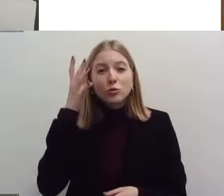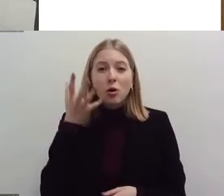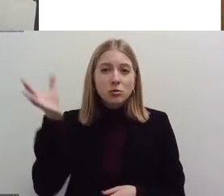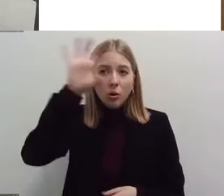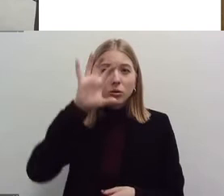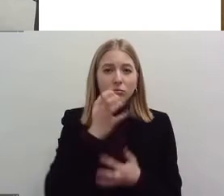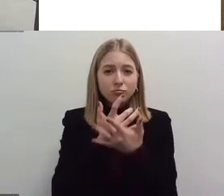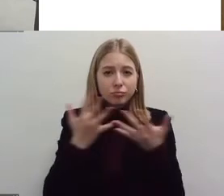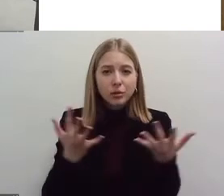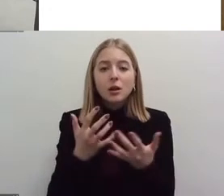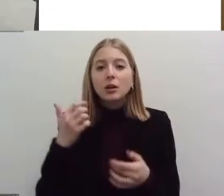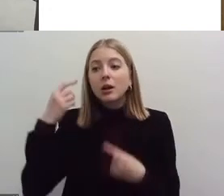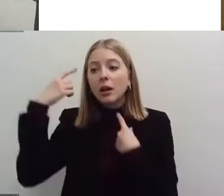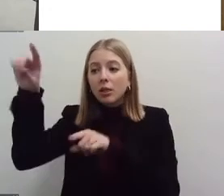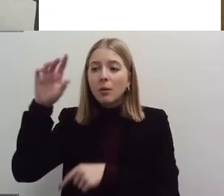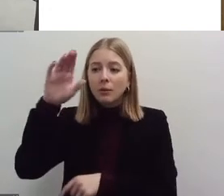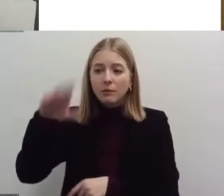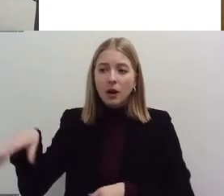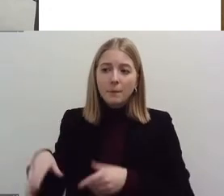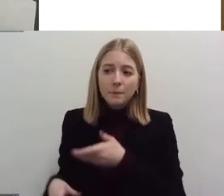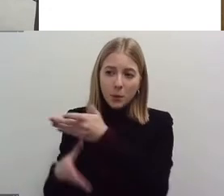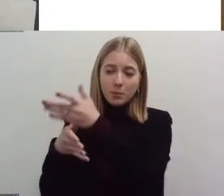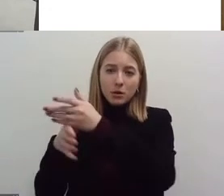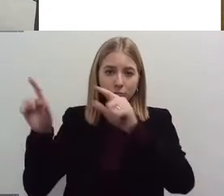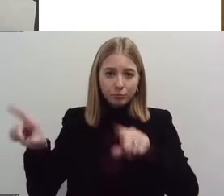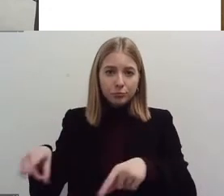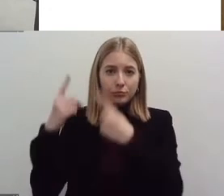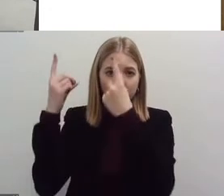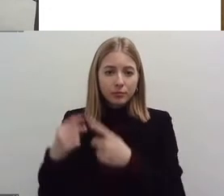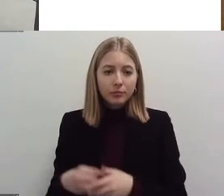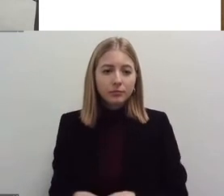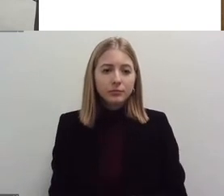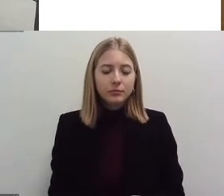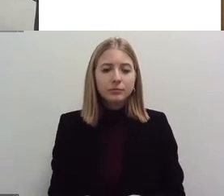others. That is the spirit of our organization.